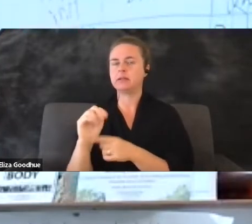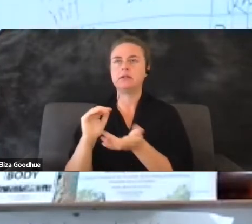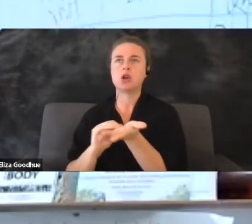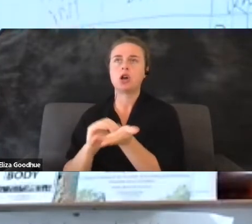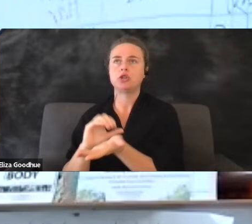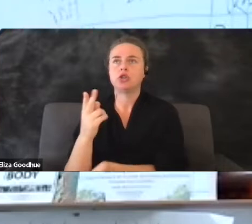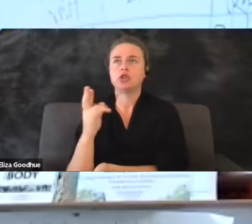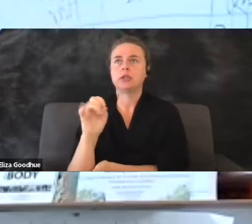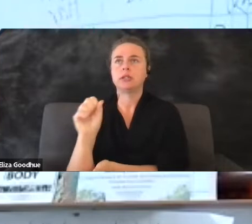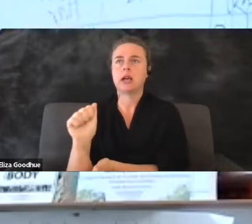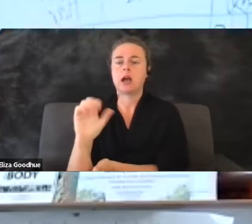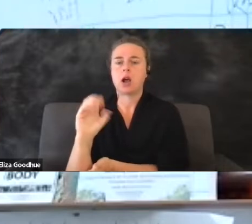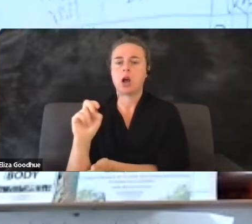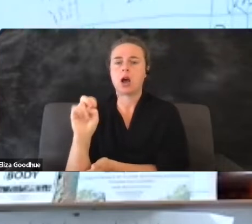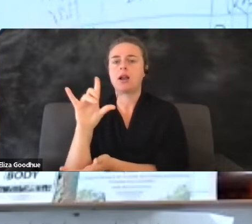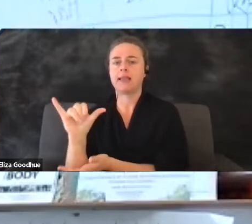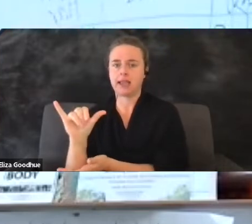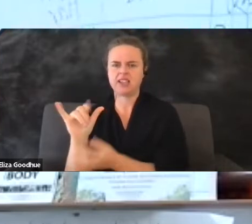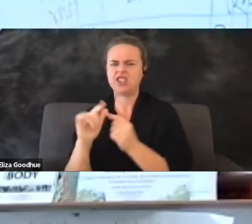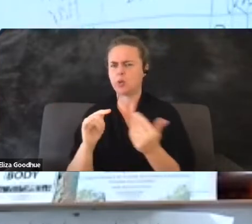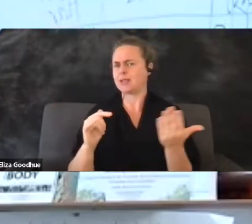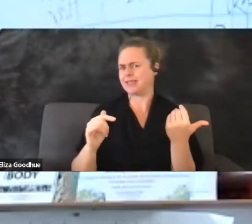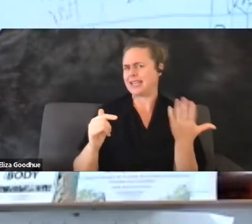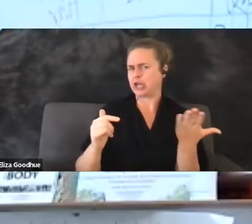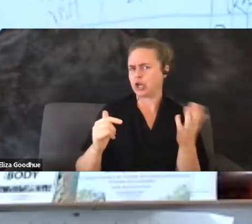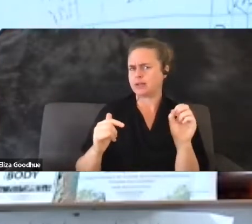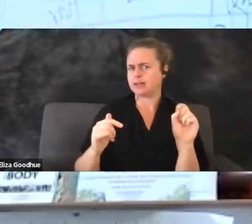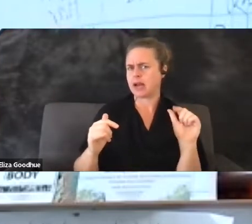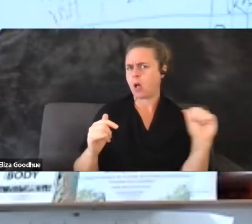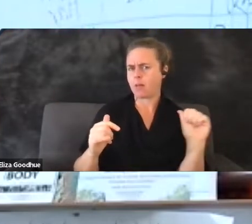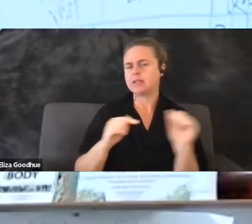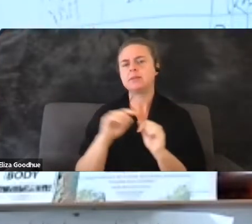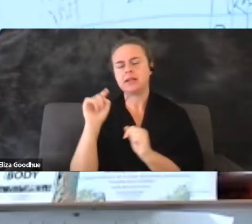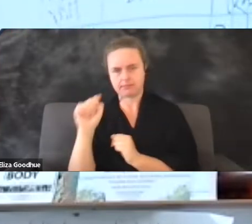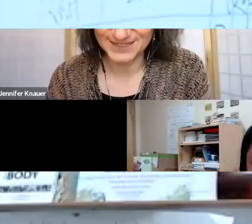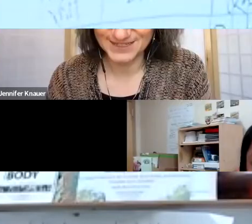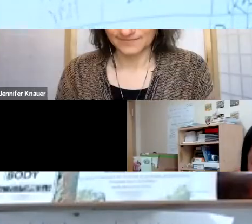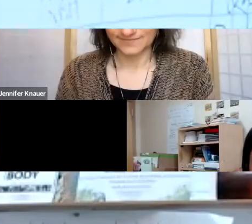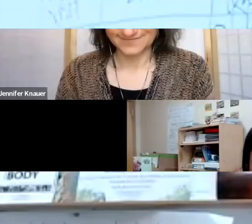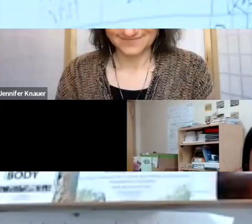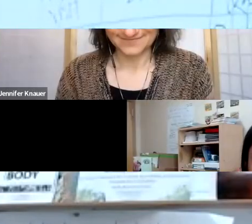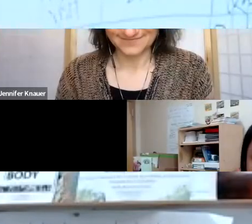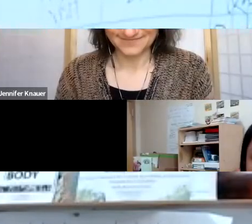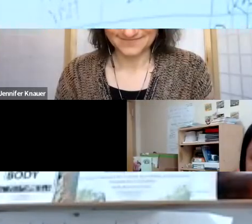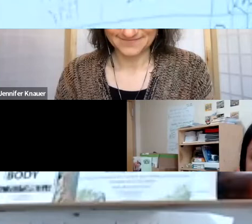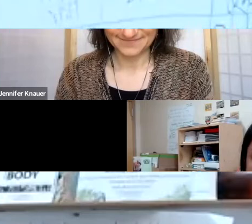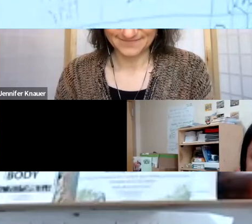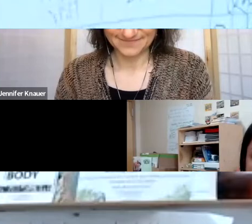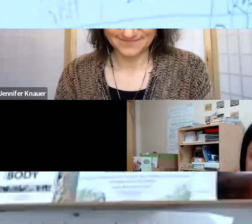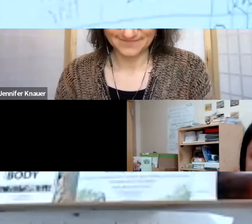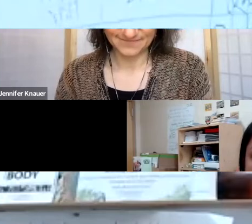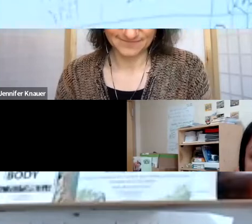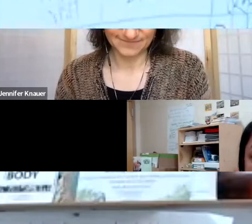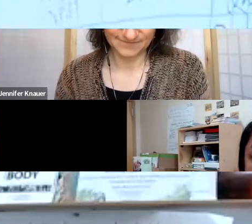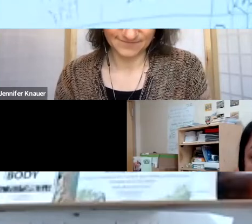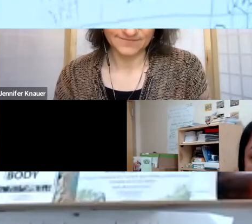used to be up here, who is now in Milton, but has many Franklin and Grand Isle families that she serves. So that's where we